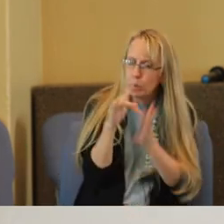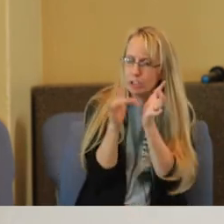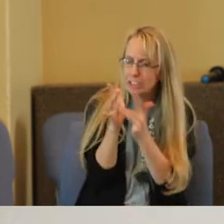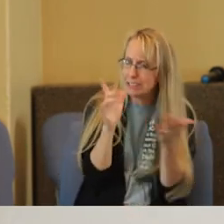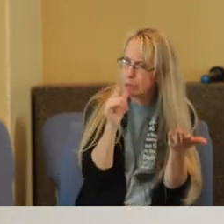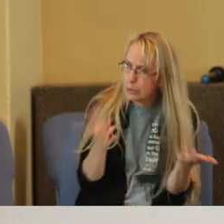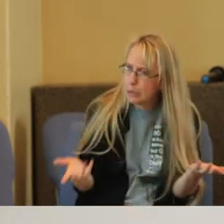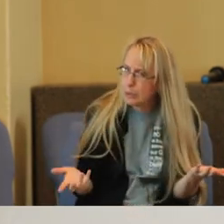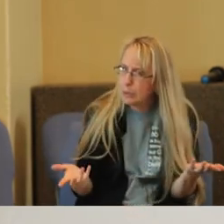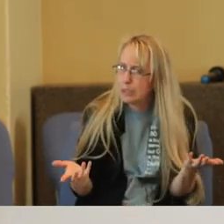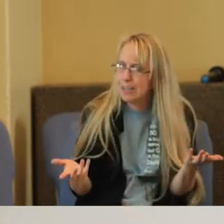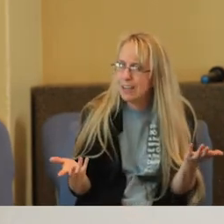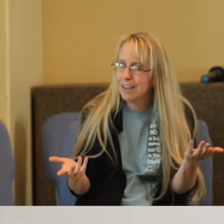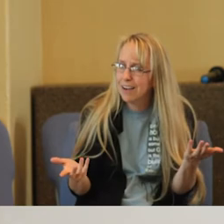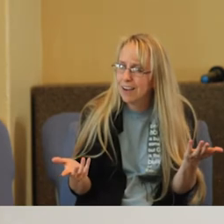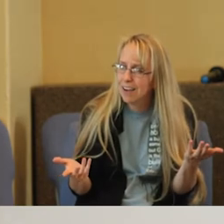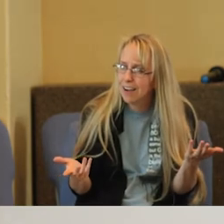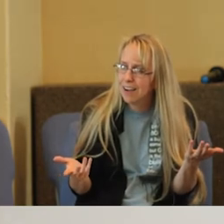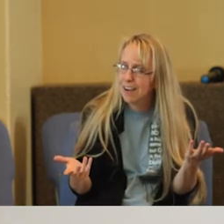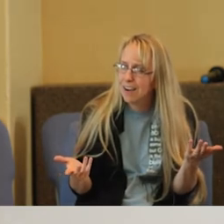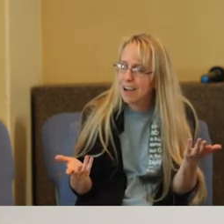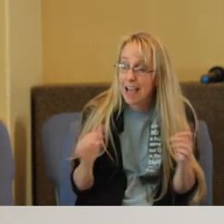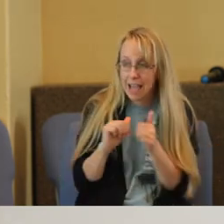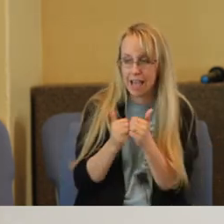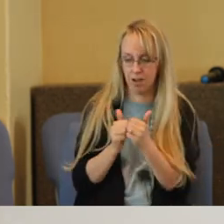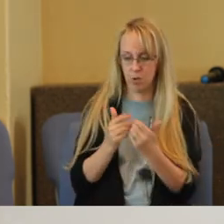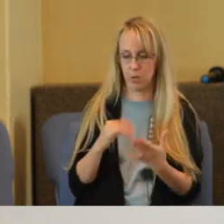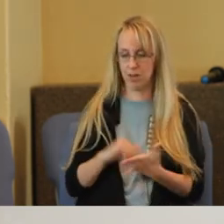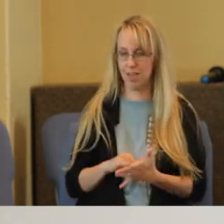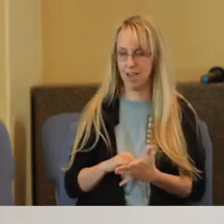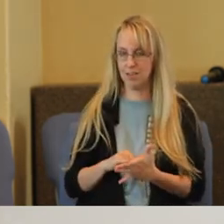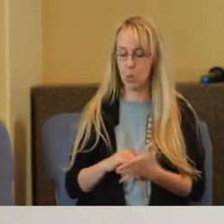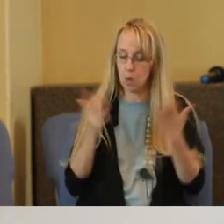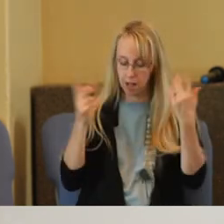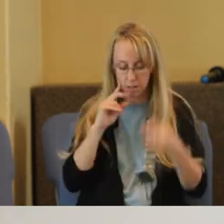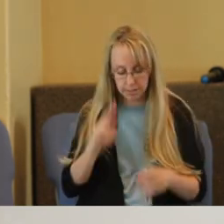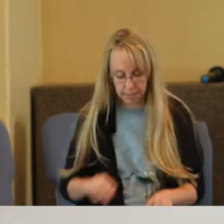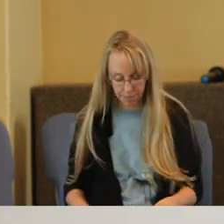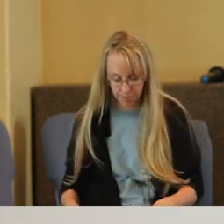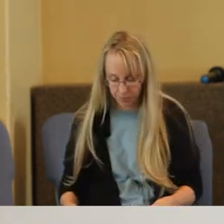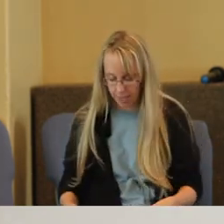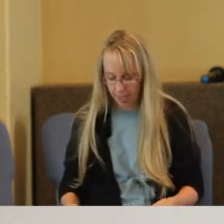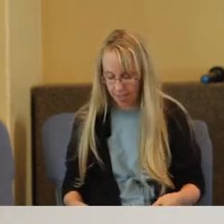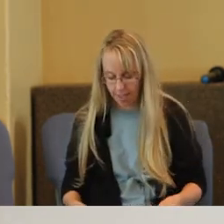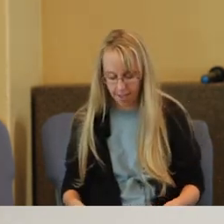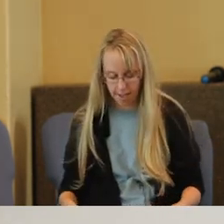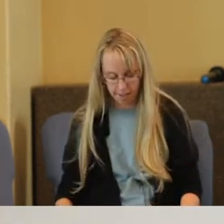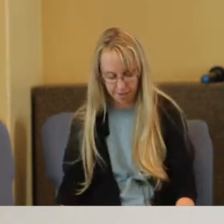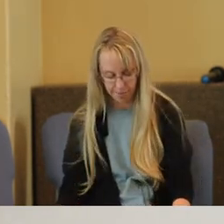that? I want us to look at another passage here really quick.